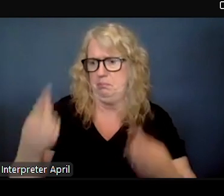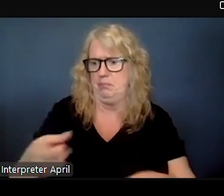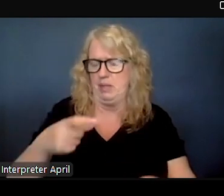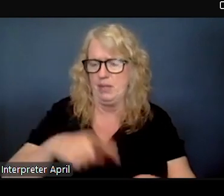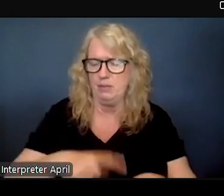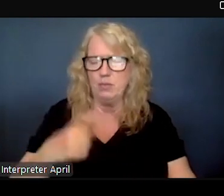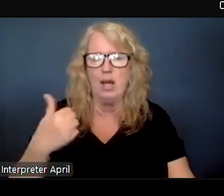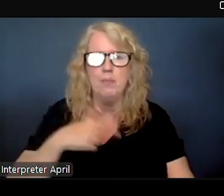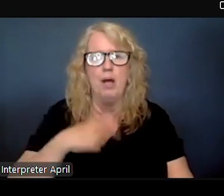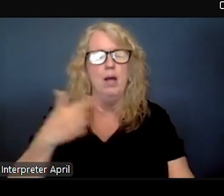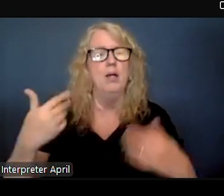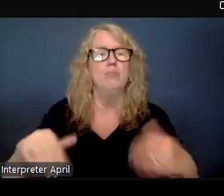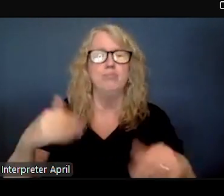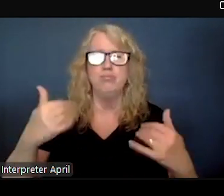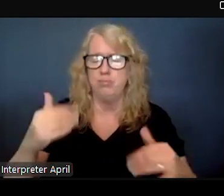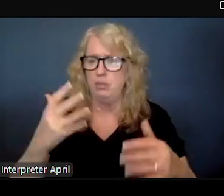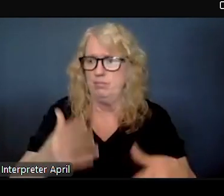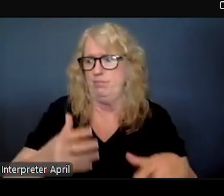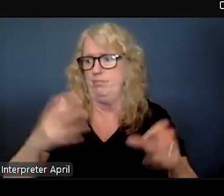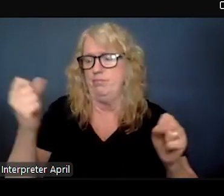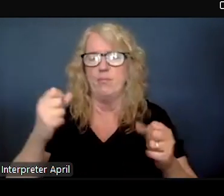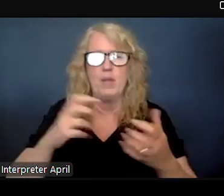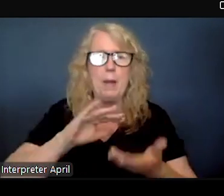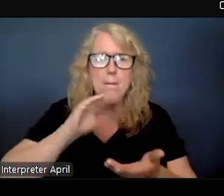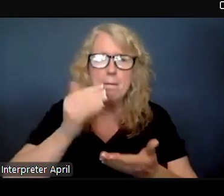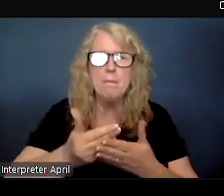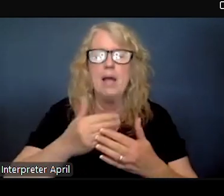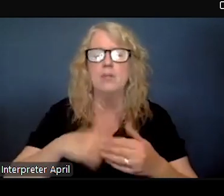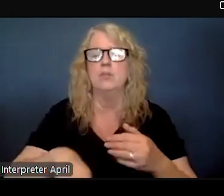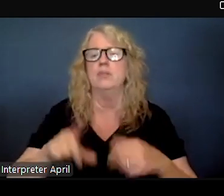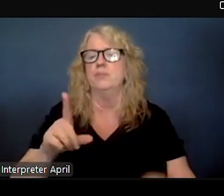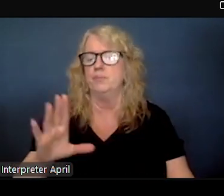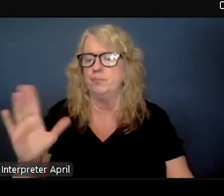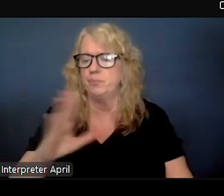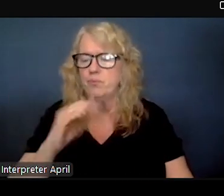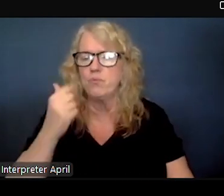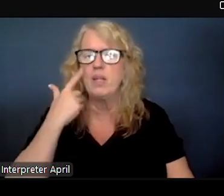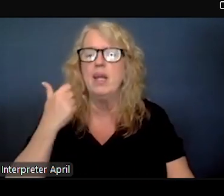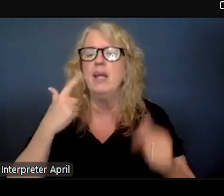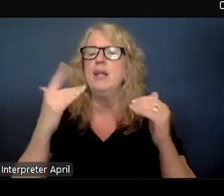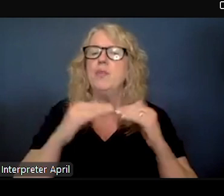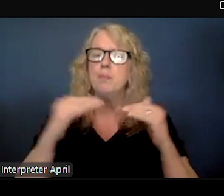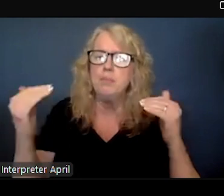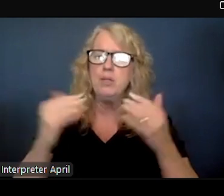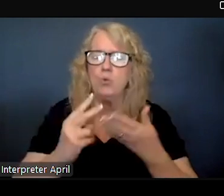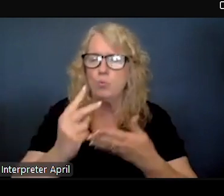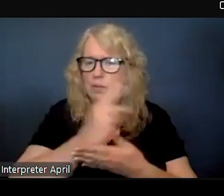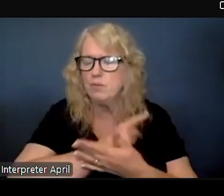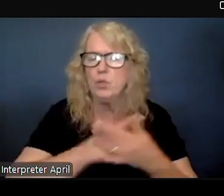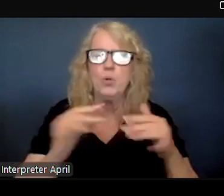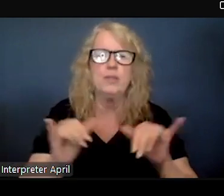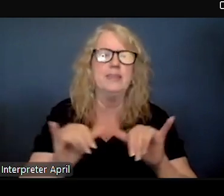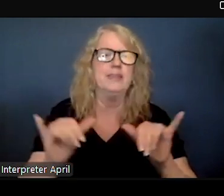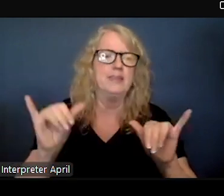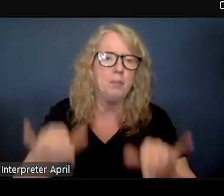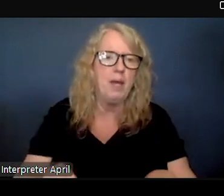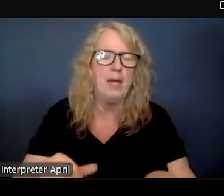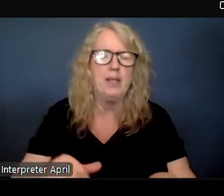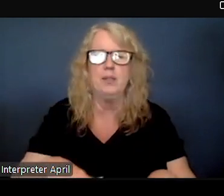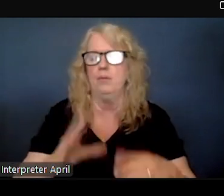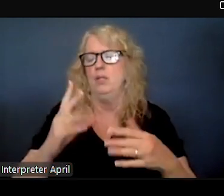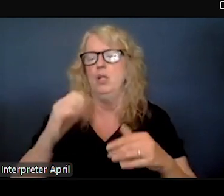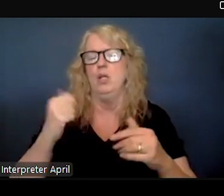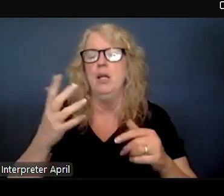an exponential amount of randomized clinical trials, peer-reviewed studies, systematic